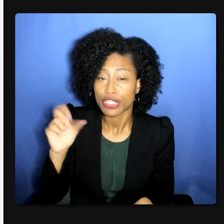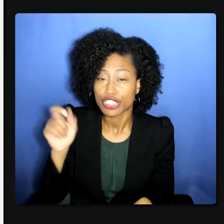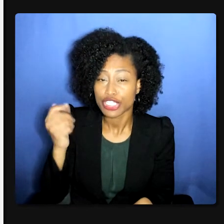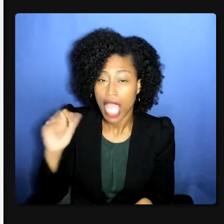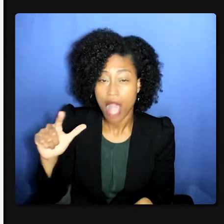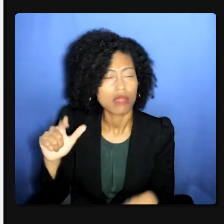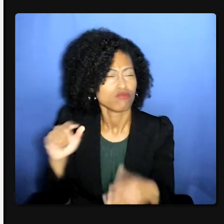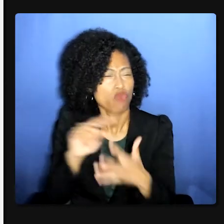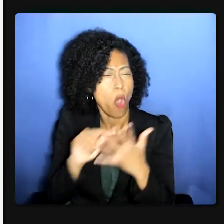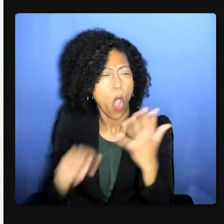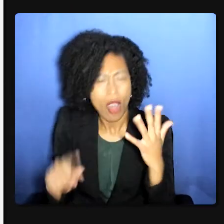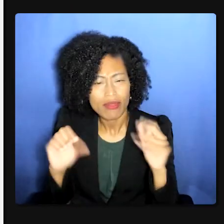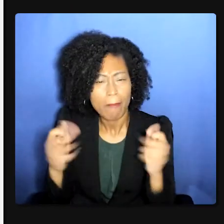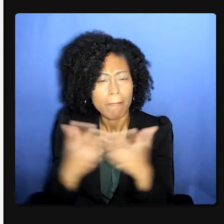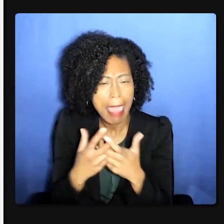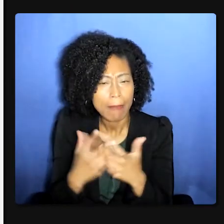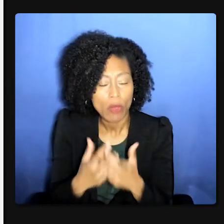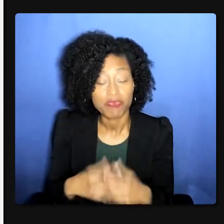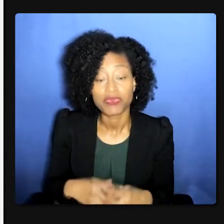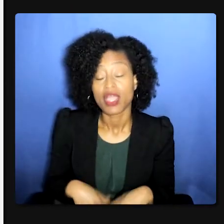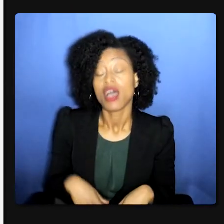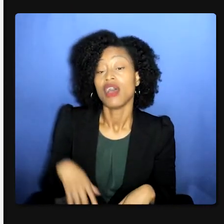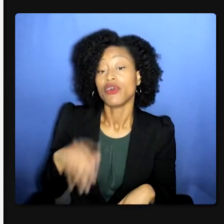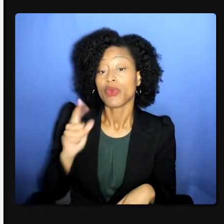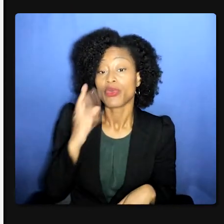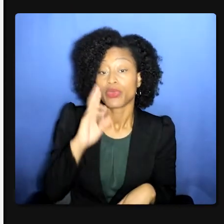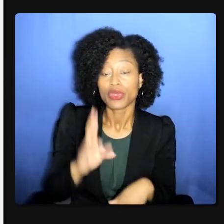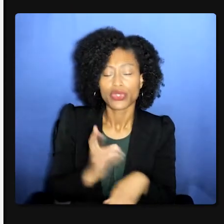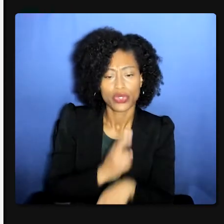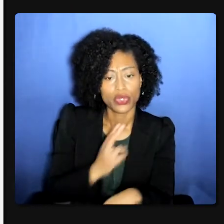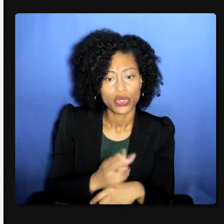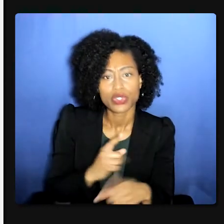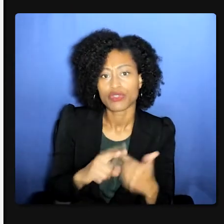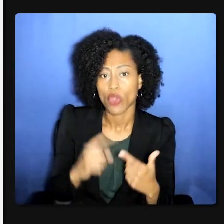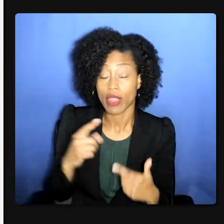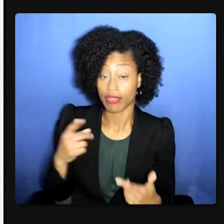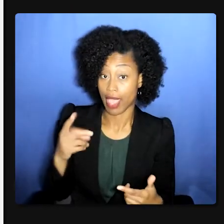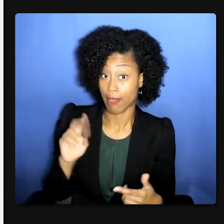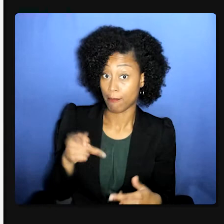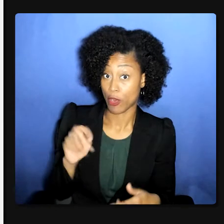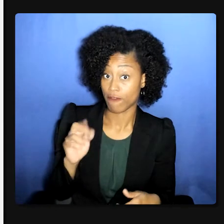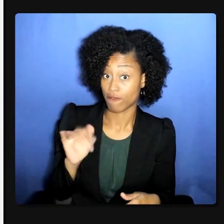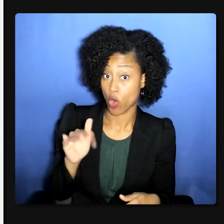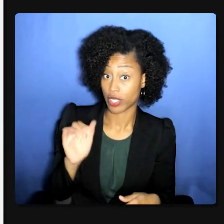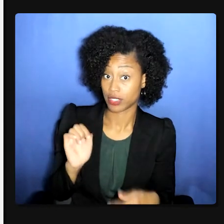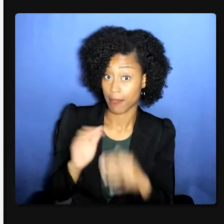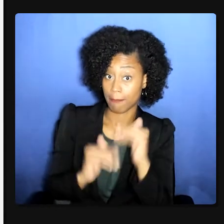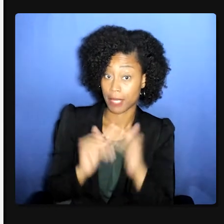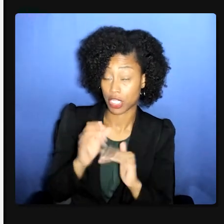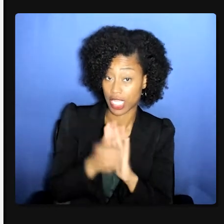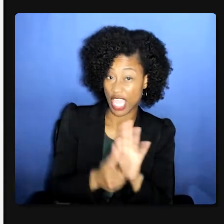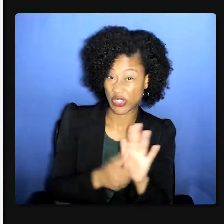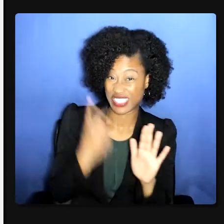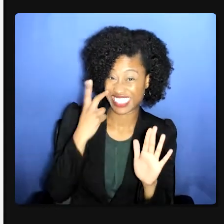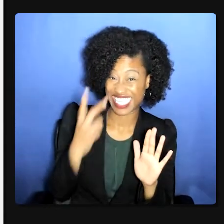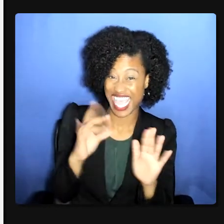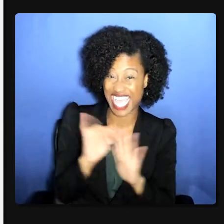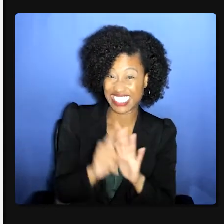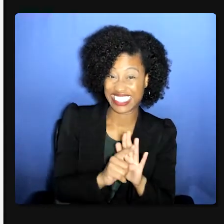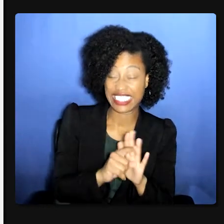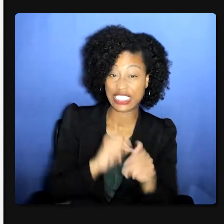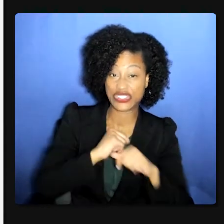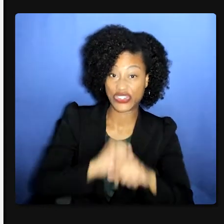agent also uses Azure Managed Identity to log in as the Perforce build account. So even here, identity is securely